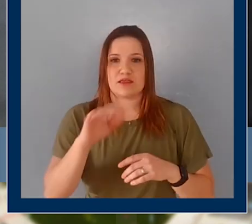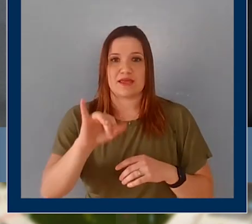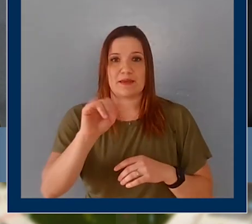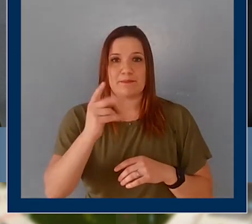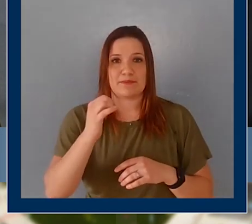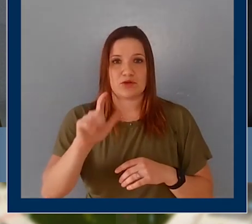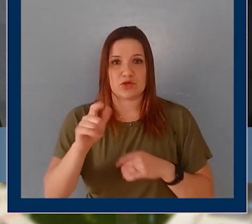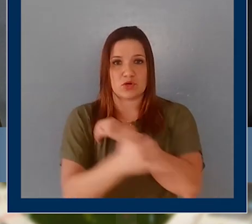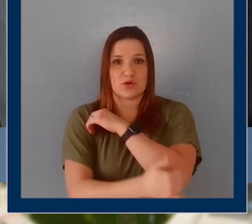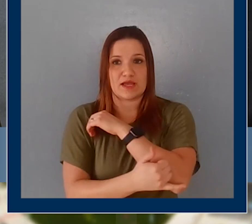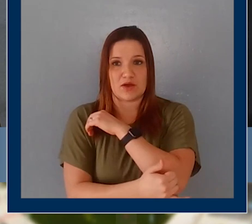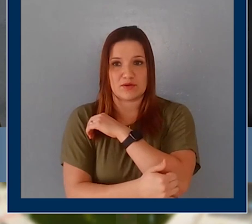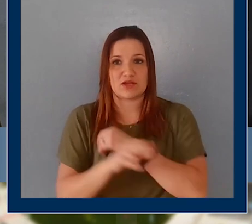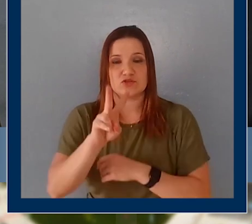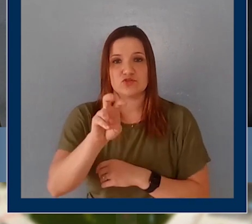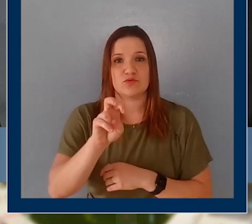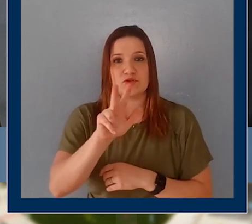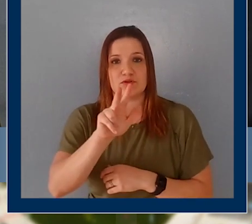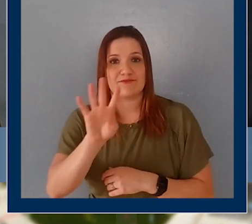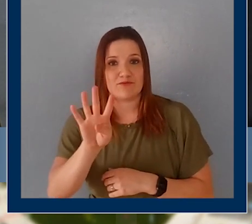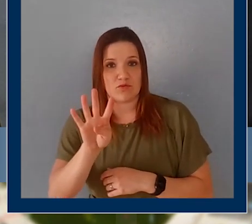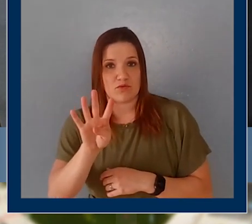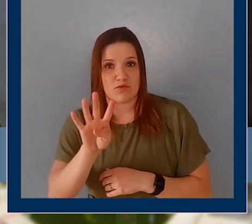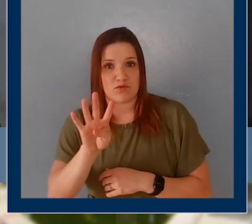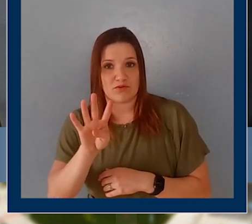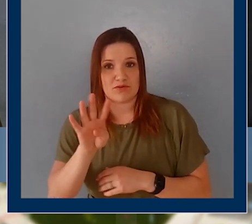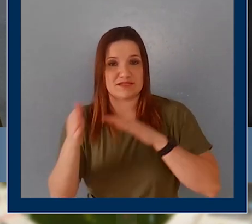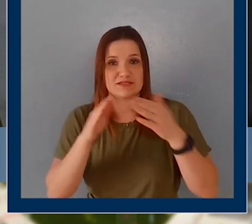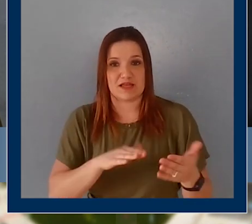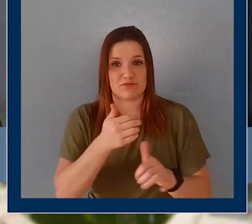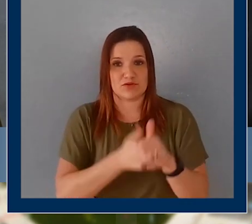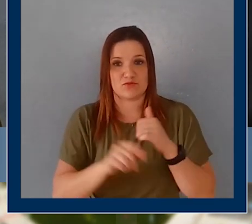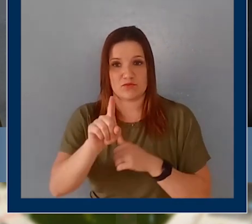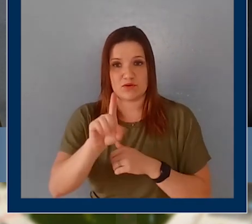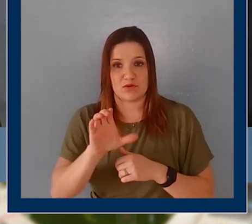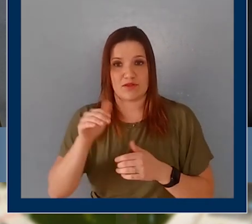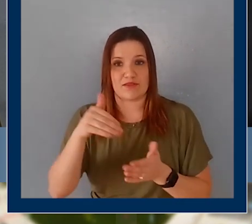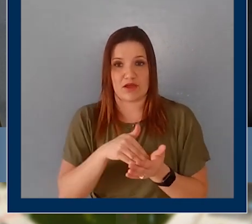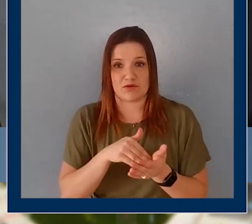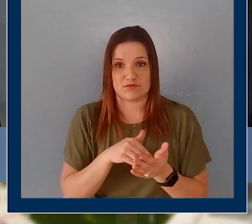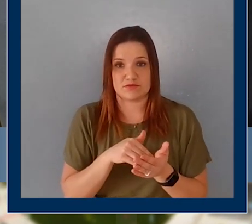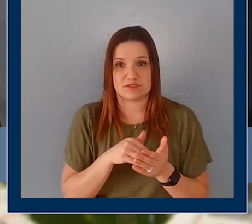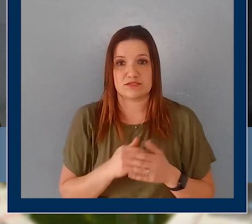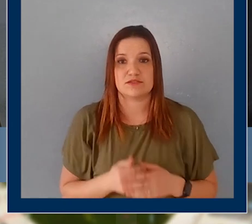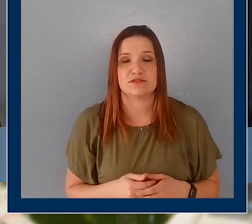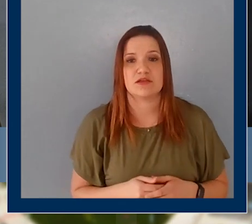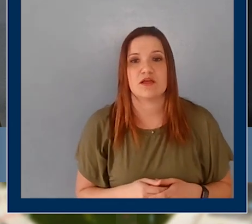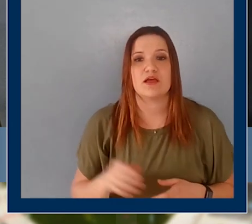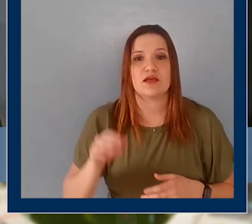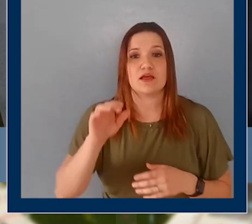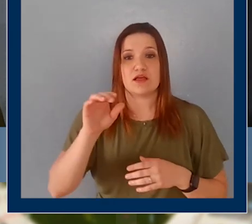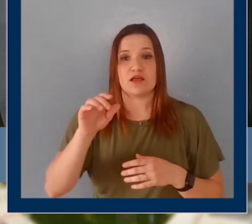97.8. That compares again to the state's 78.2. And at that level, we rank